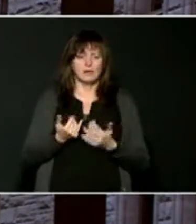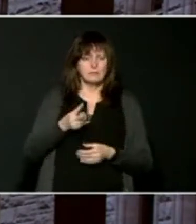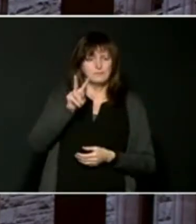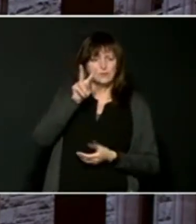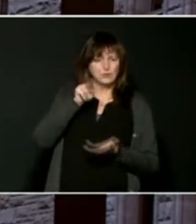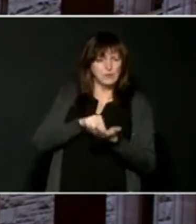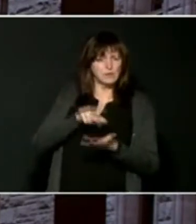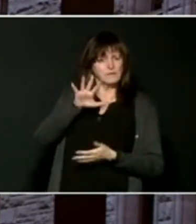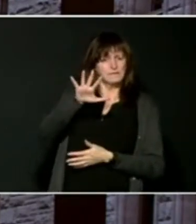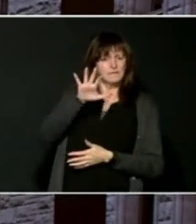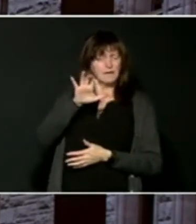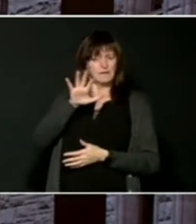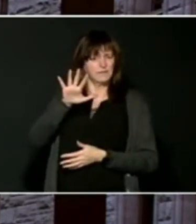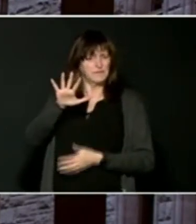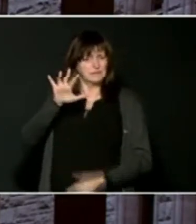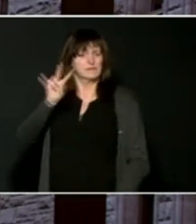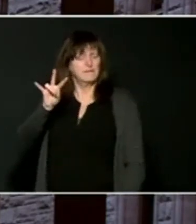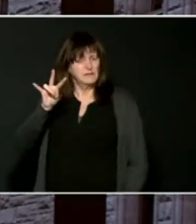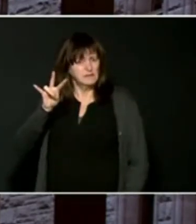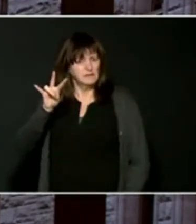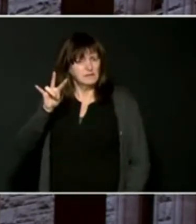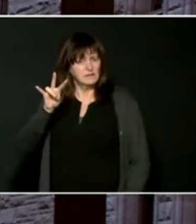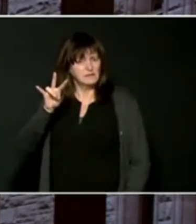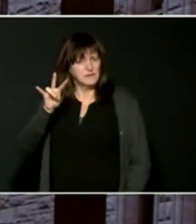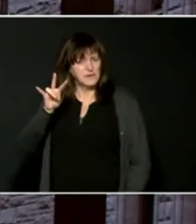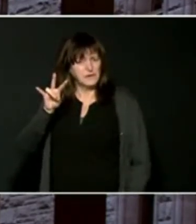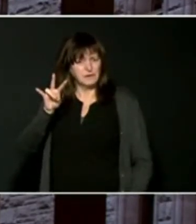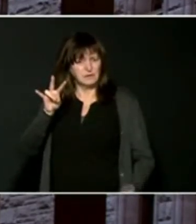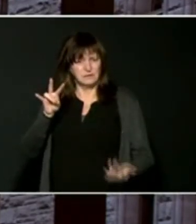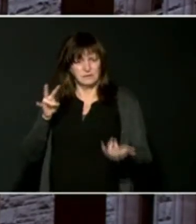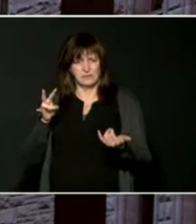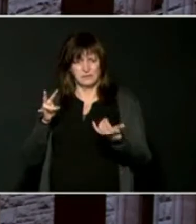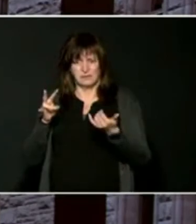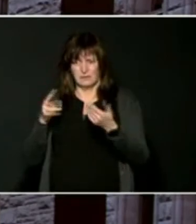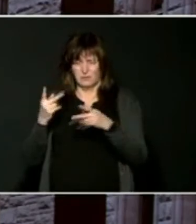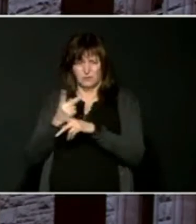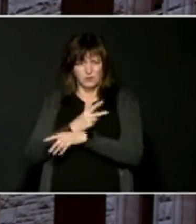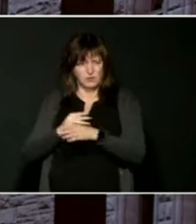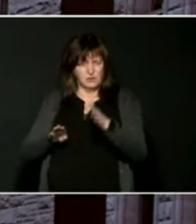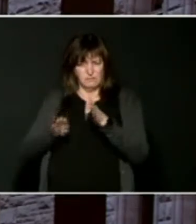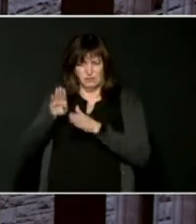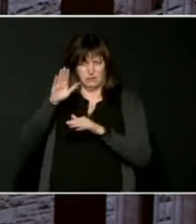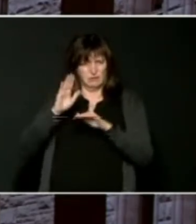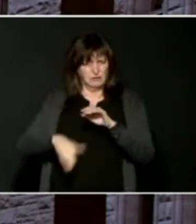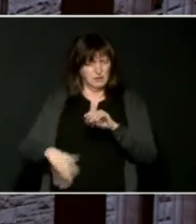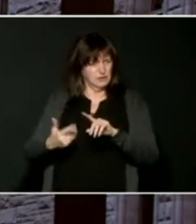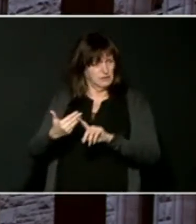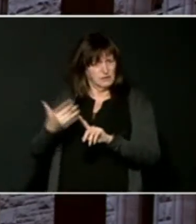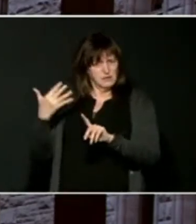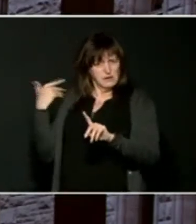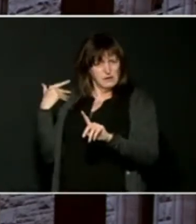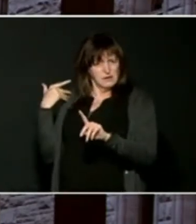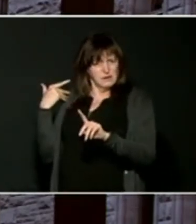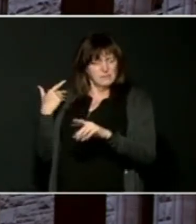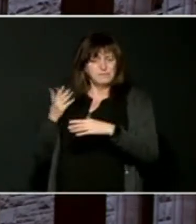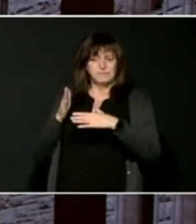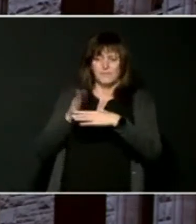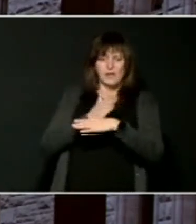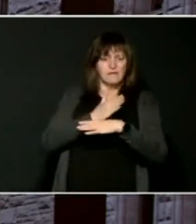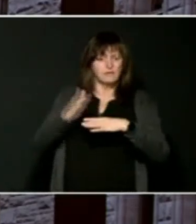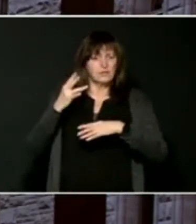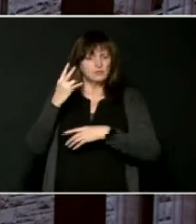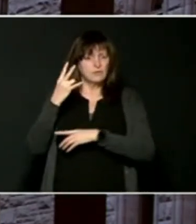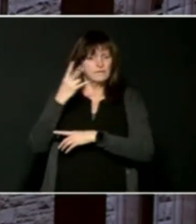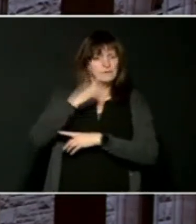2,557, and that's the highest we've had for quite a while. The 7-day average that we've seen is